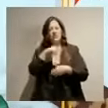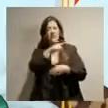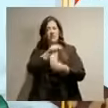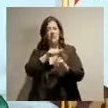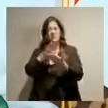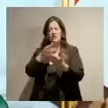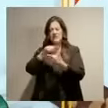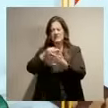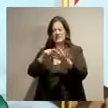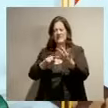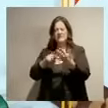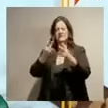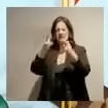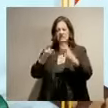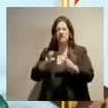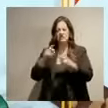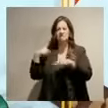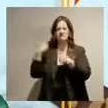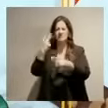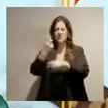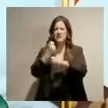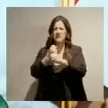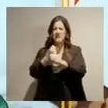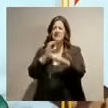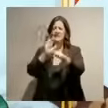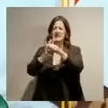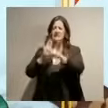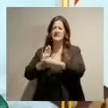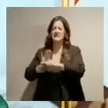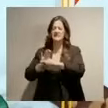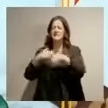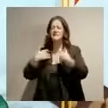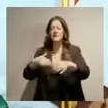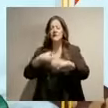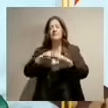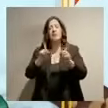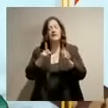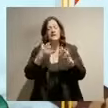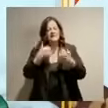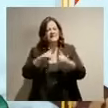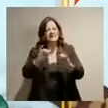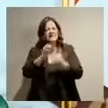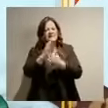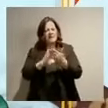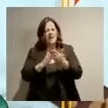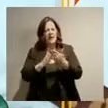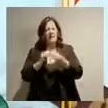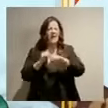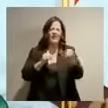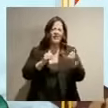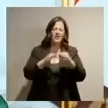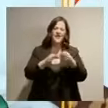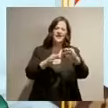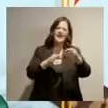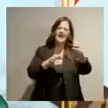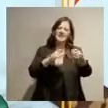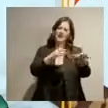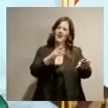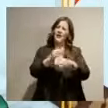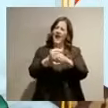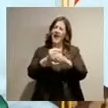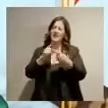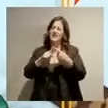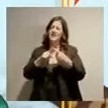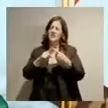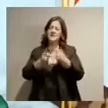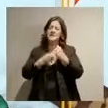addressing these 2 years of deficits, which you haven't done before. But there are still several delays being added and, you know, a couple